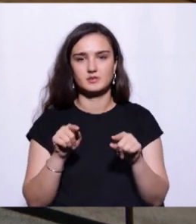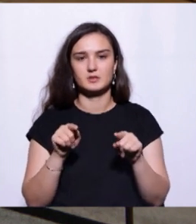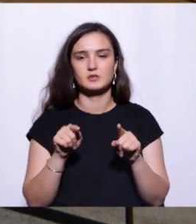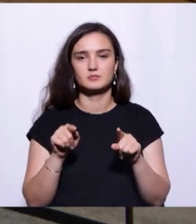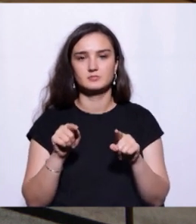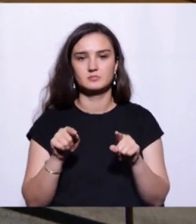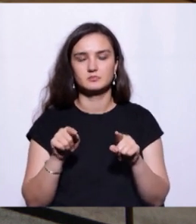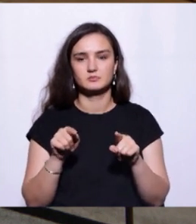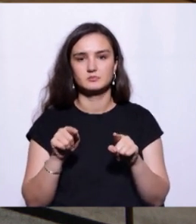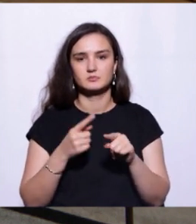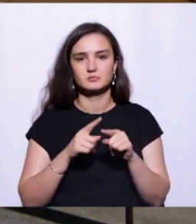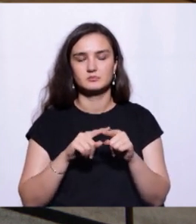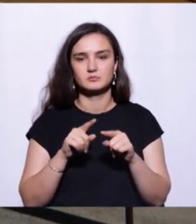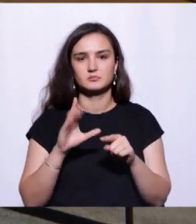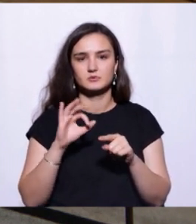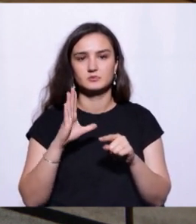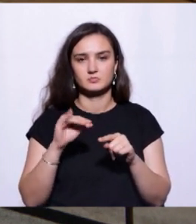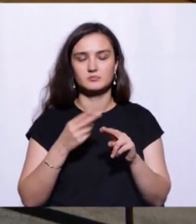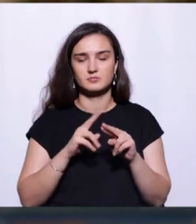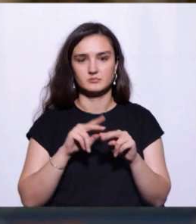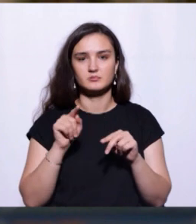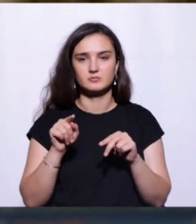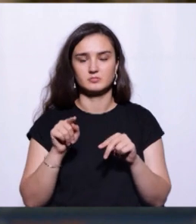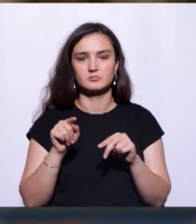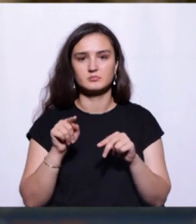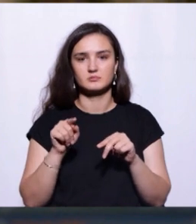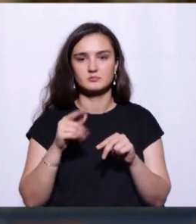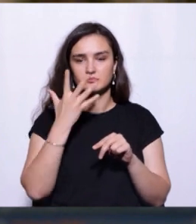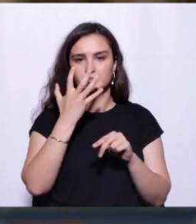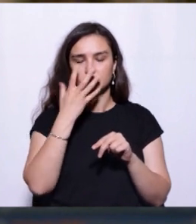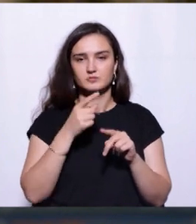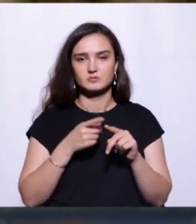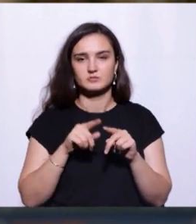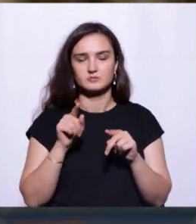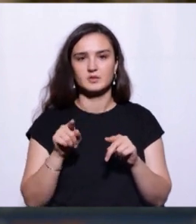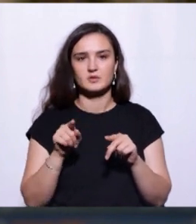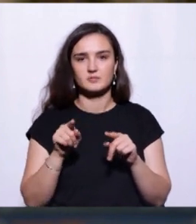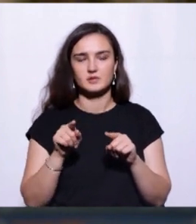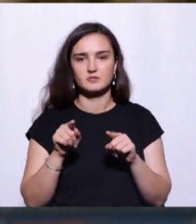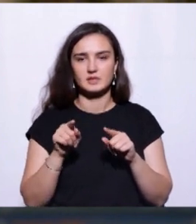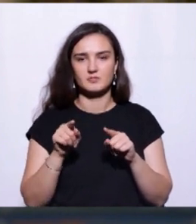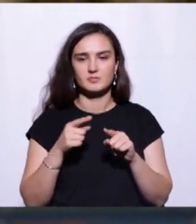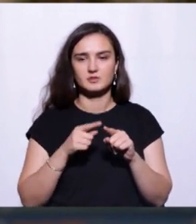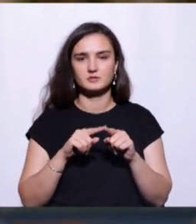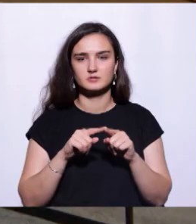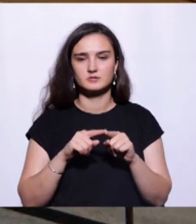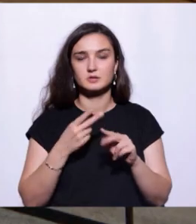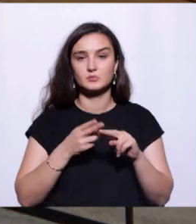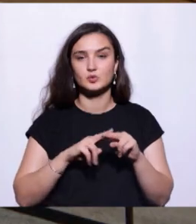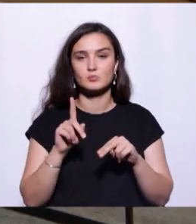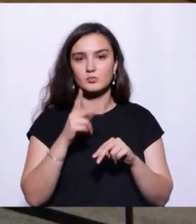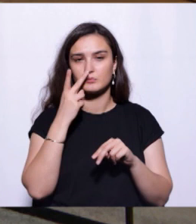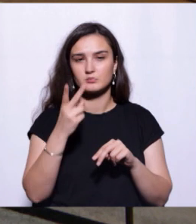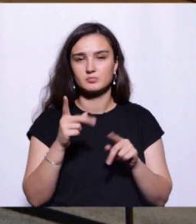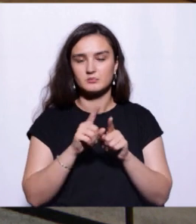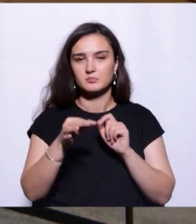life? Well, Miss Sophie, I don't know. The picture is pretty big, but because it looks